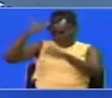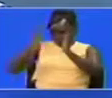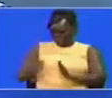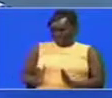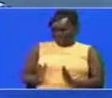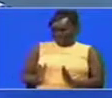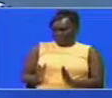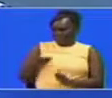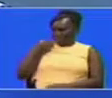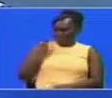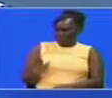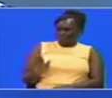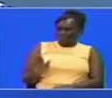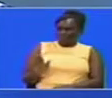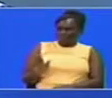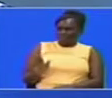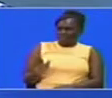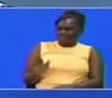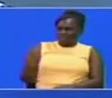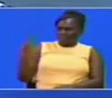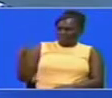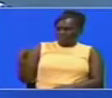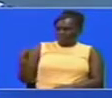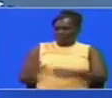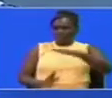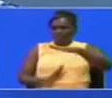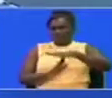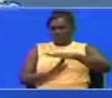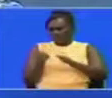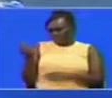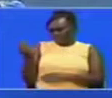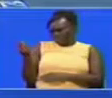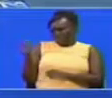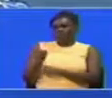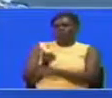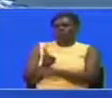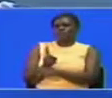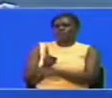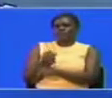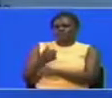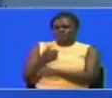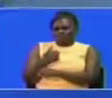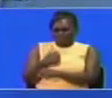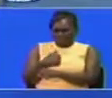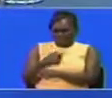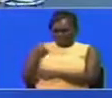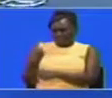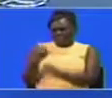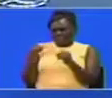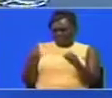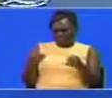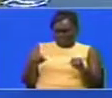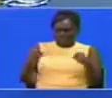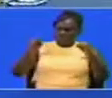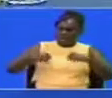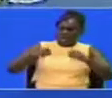right of reply. So we need to take a break here on KTN Prime. In just a few minutes, I'm trying to see if I can get the gentleman to agree, first of all, where the problem